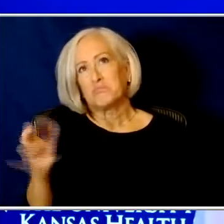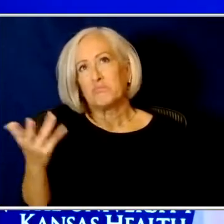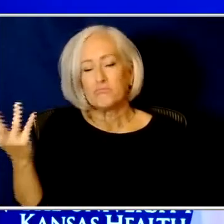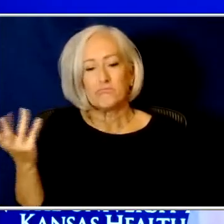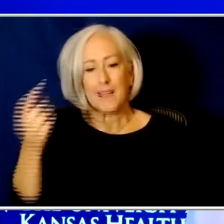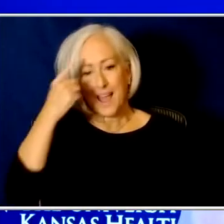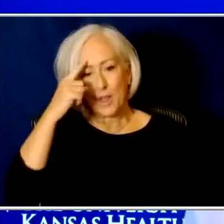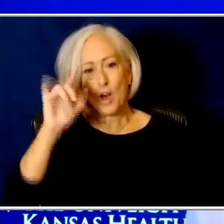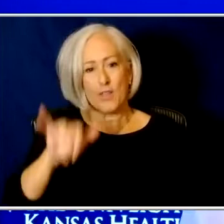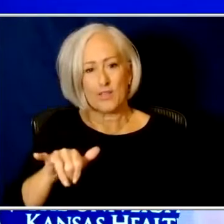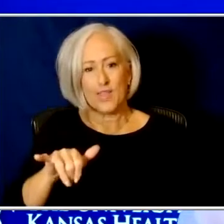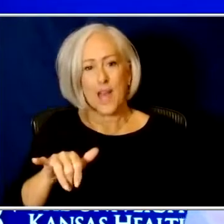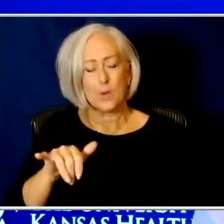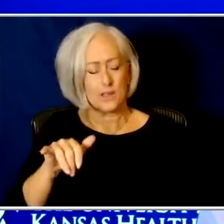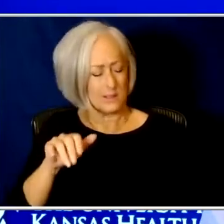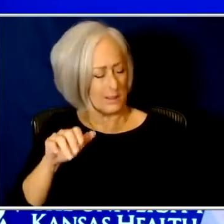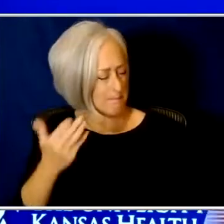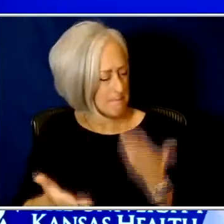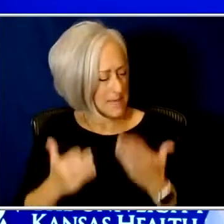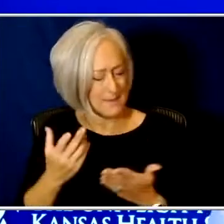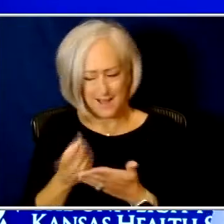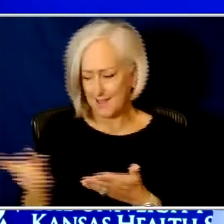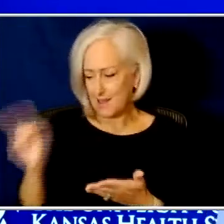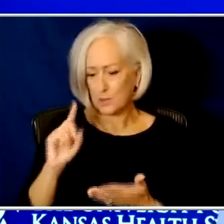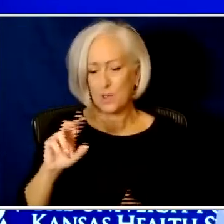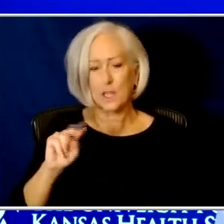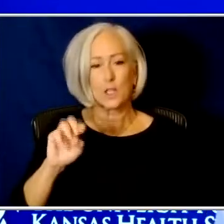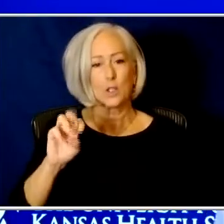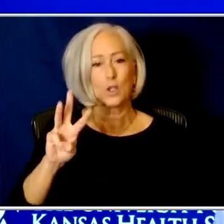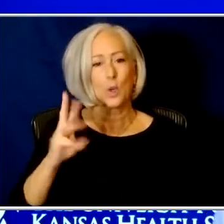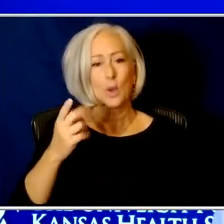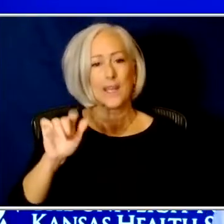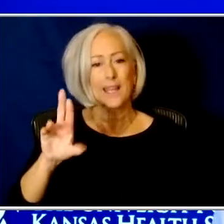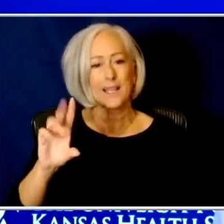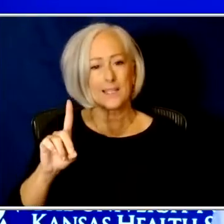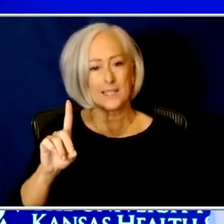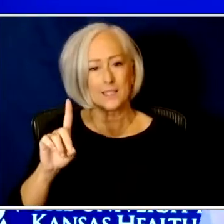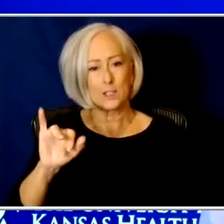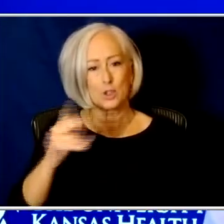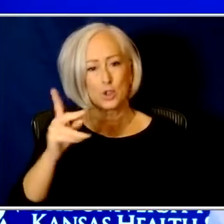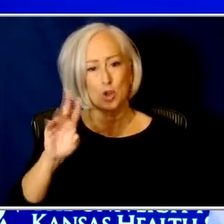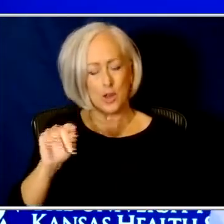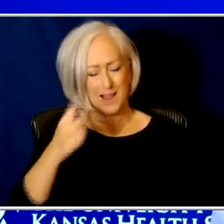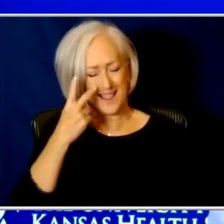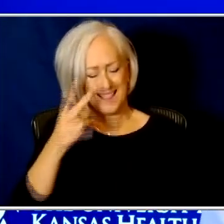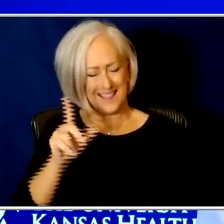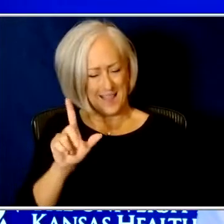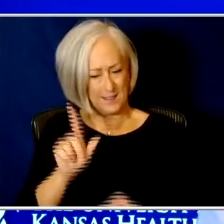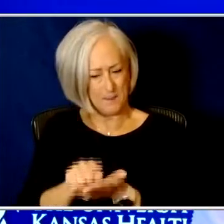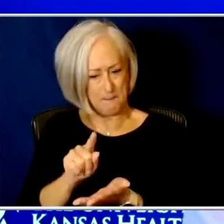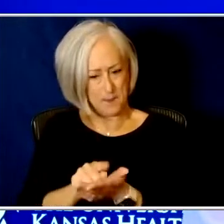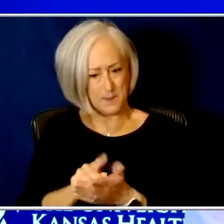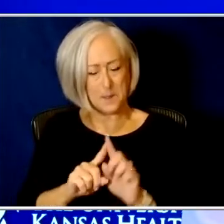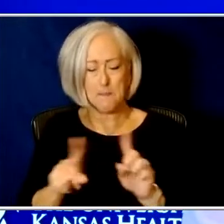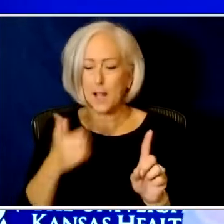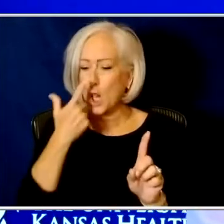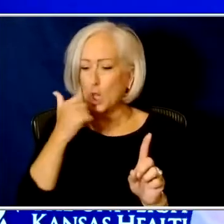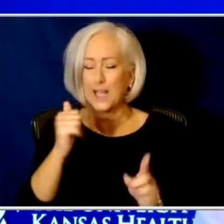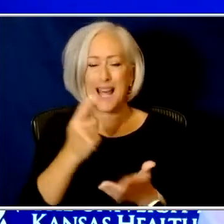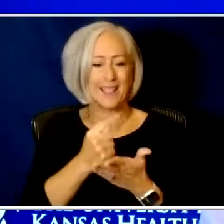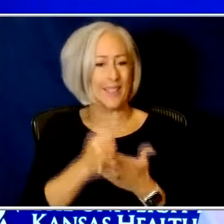New England Journal maybe last week, still had some information published. You know, right now it still looks like our therapies work. The